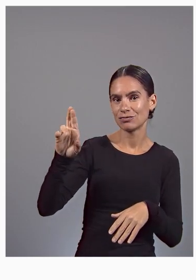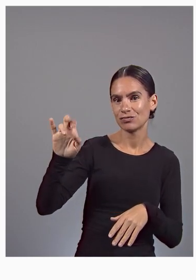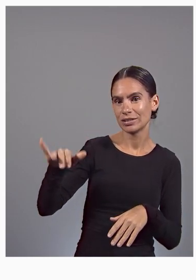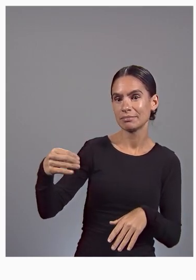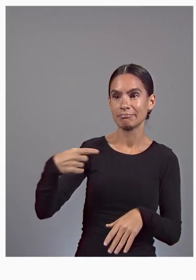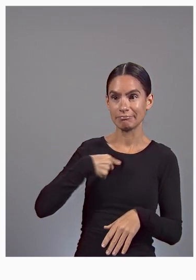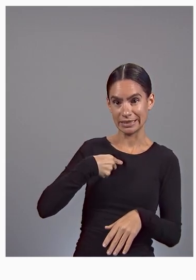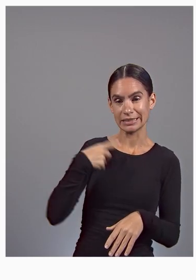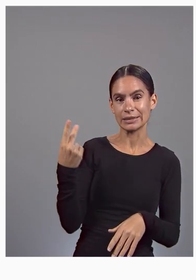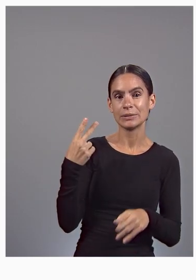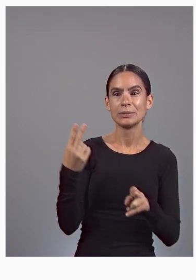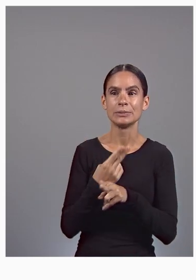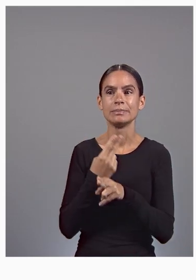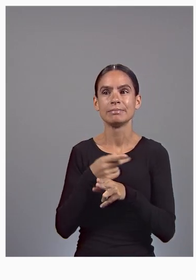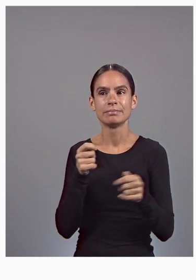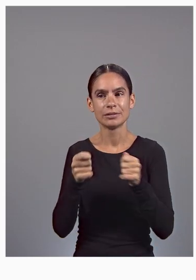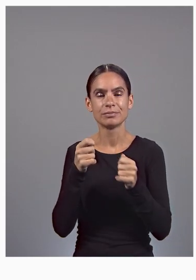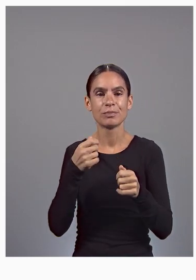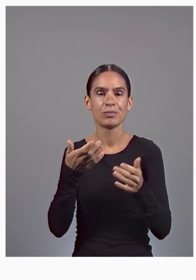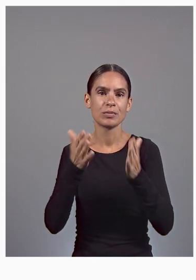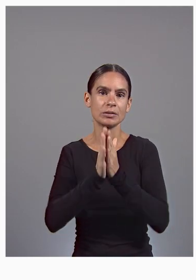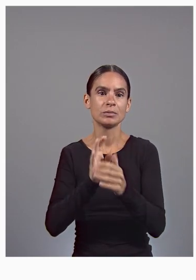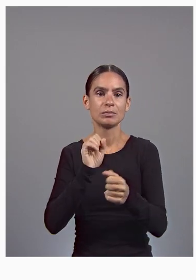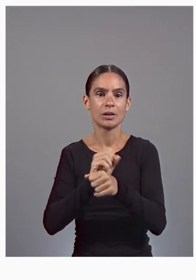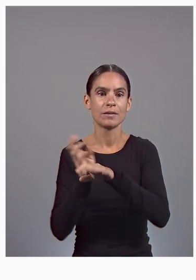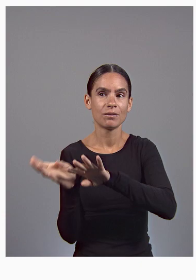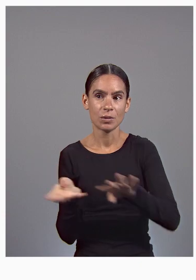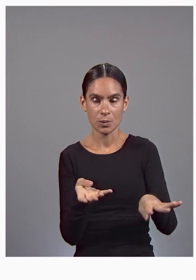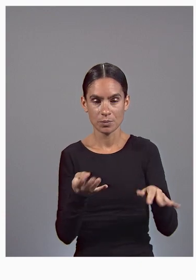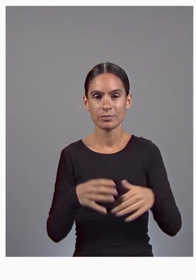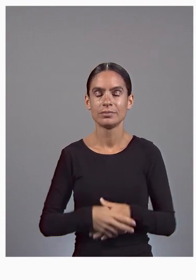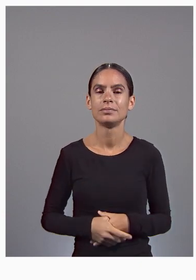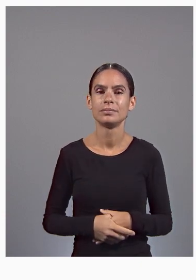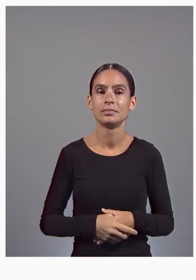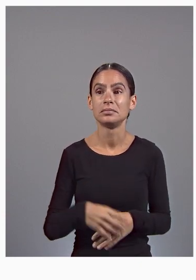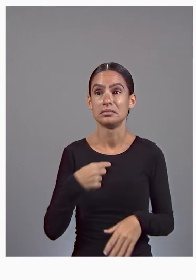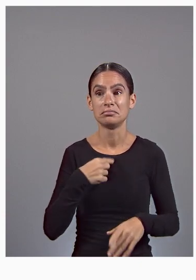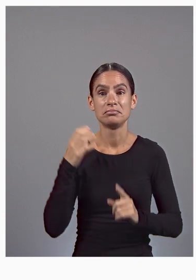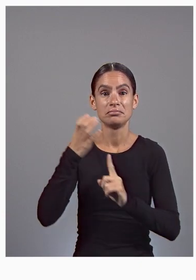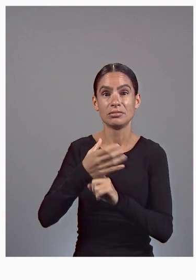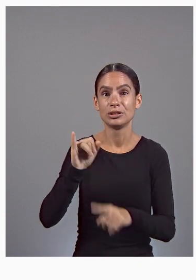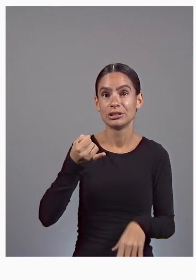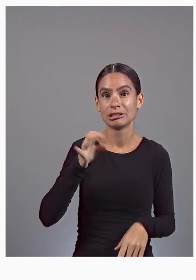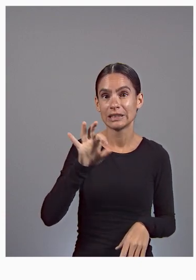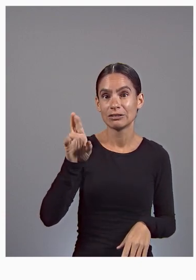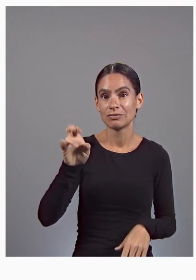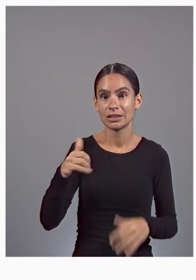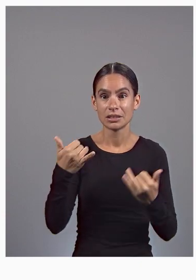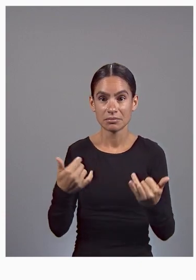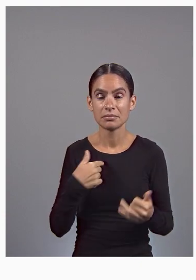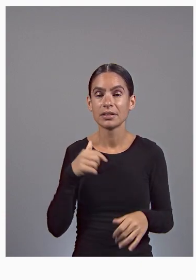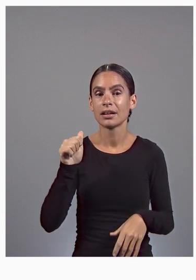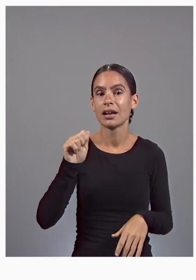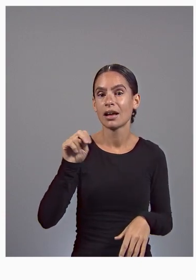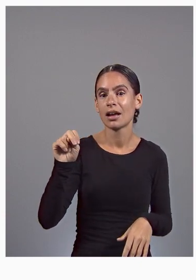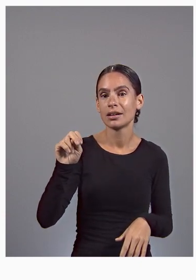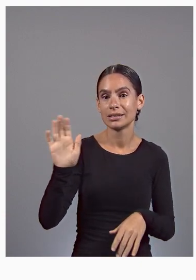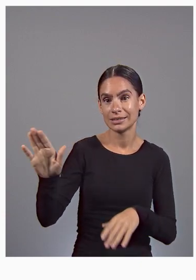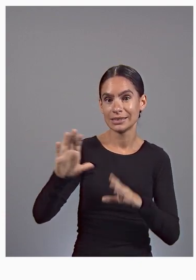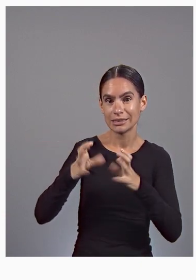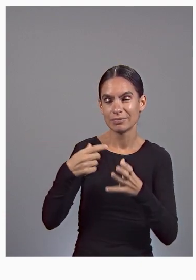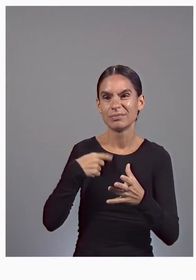workflow. I'll be Jeffrey now. I'm on Anne's team, and I have a request to make. Let me ask Anne how to use her new